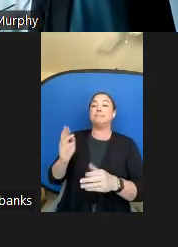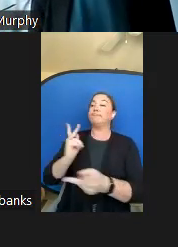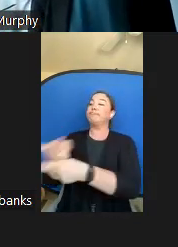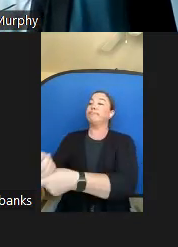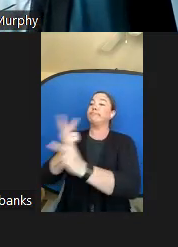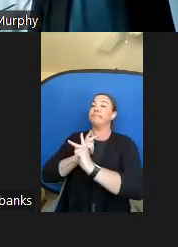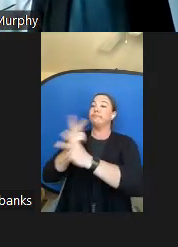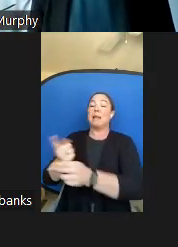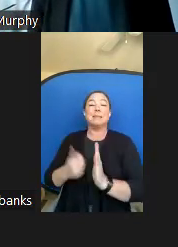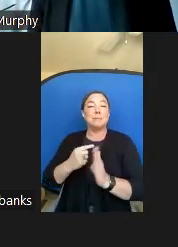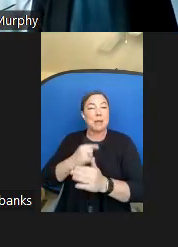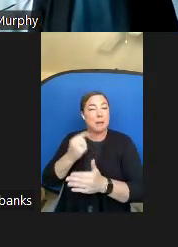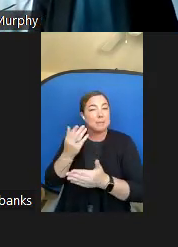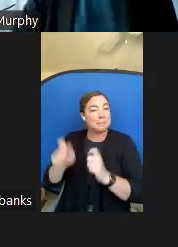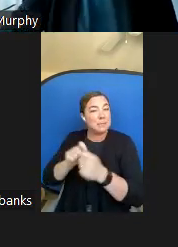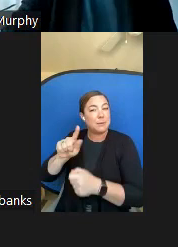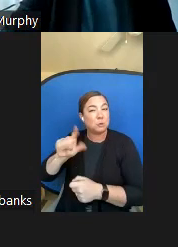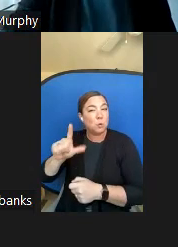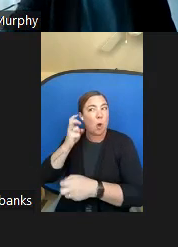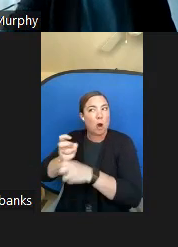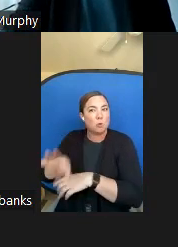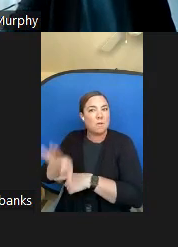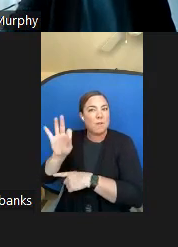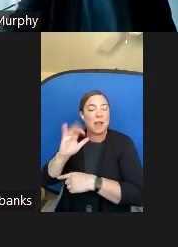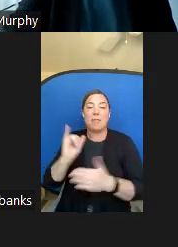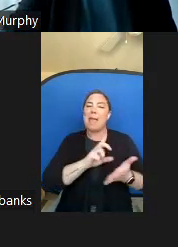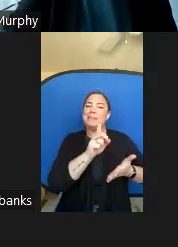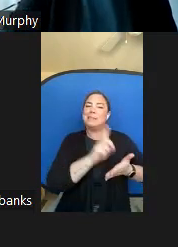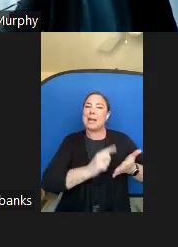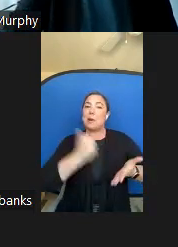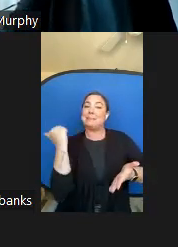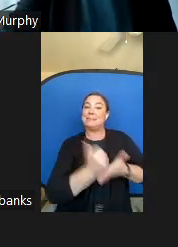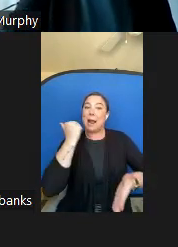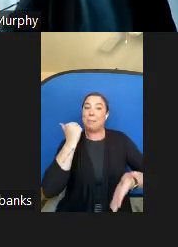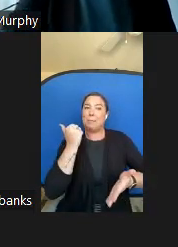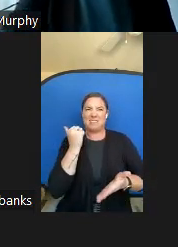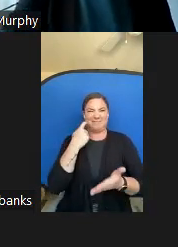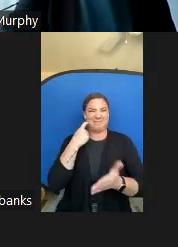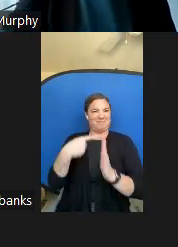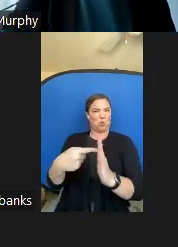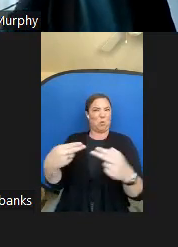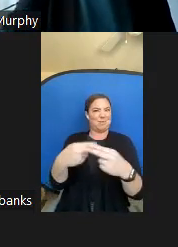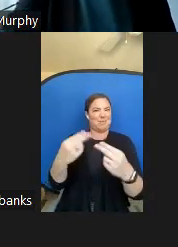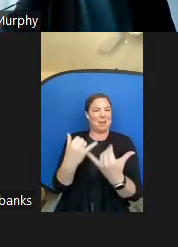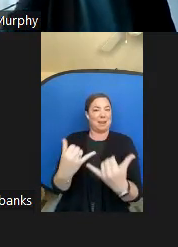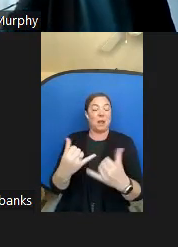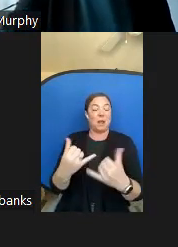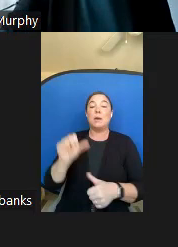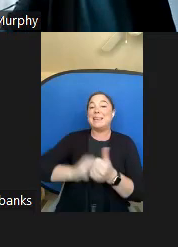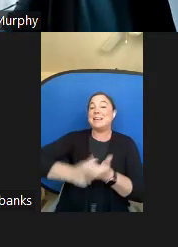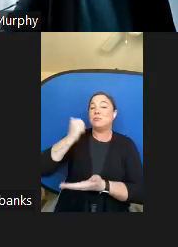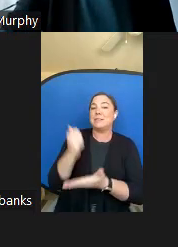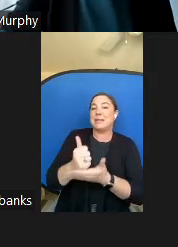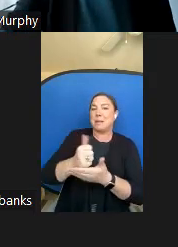difficult to come by, like decorative figural stamps, like this one. So these stamps are each individually